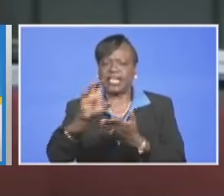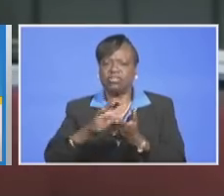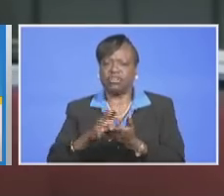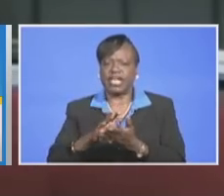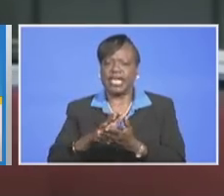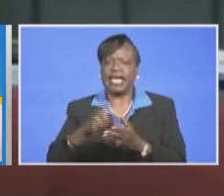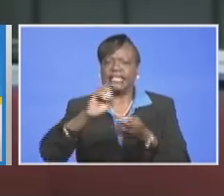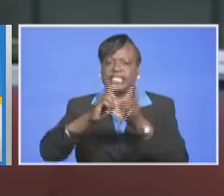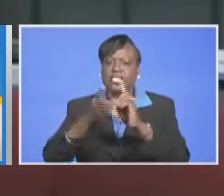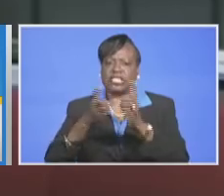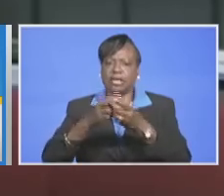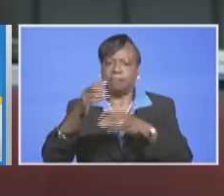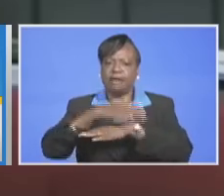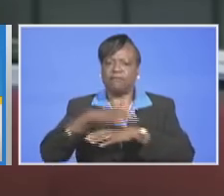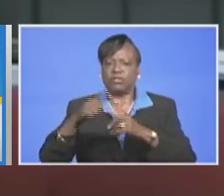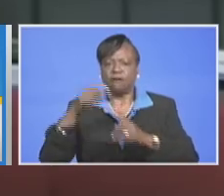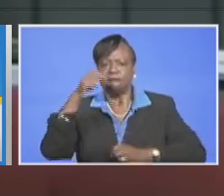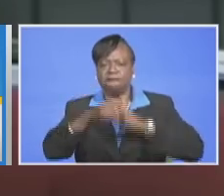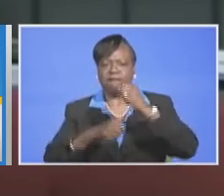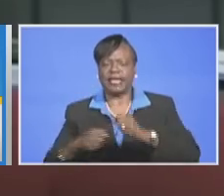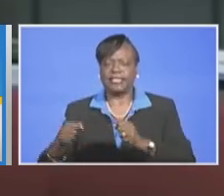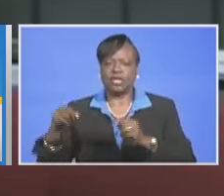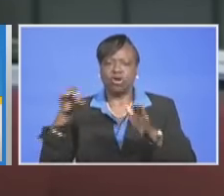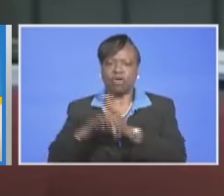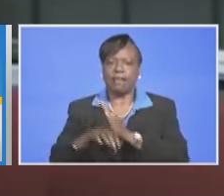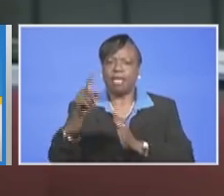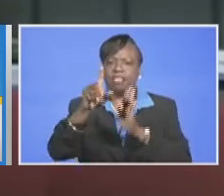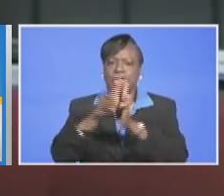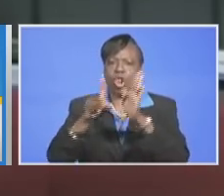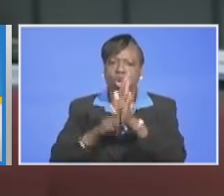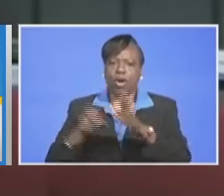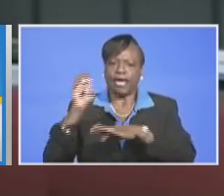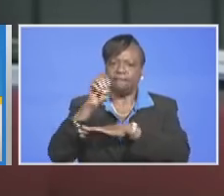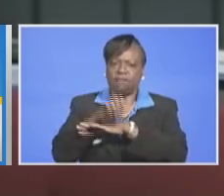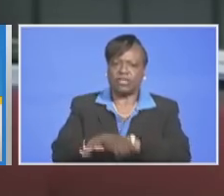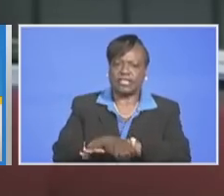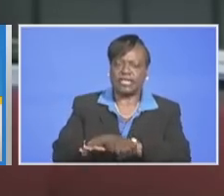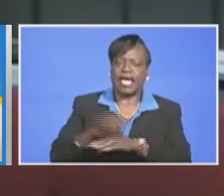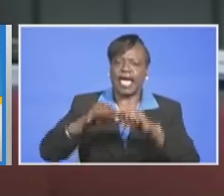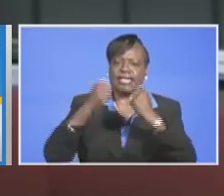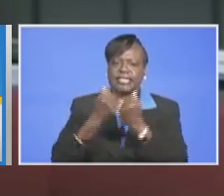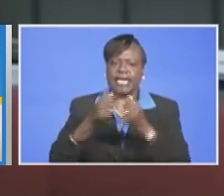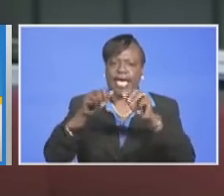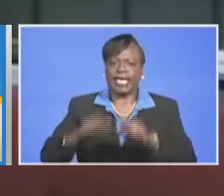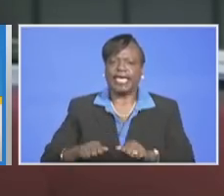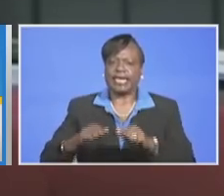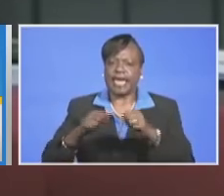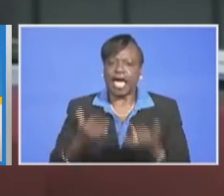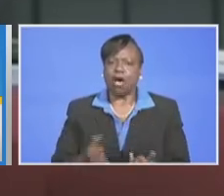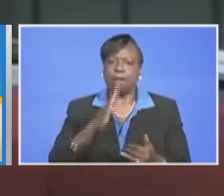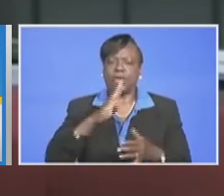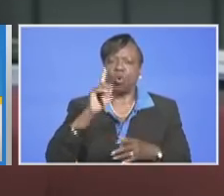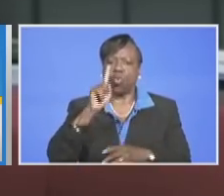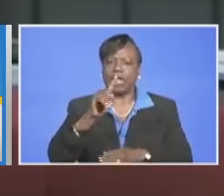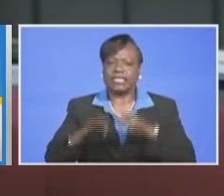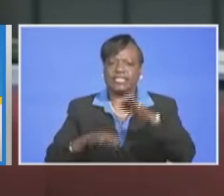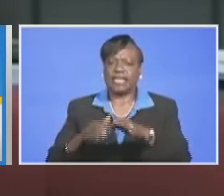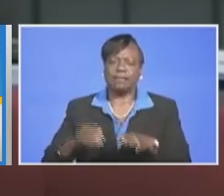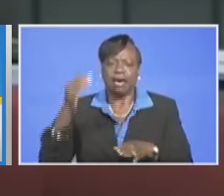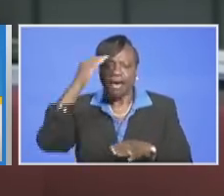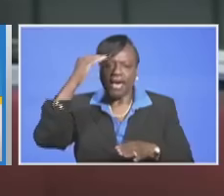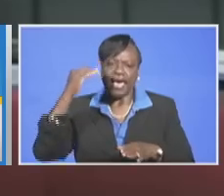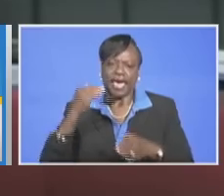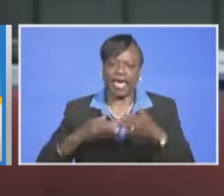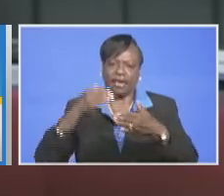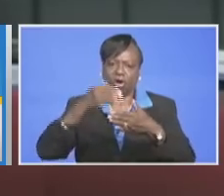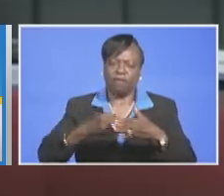fight crime, the law enforcement agencies can now be one step ahead of the criminal enterprises who